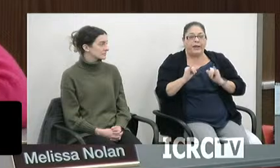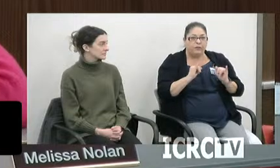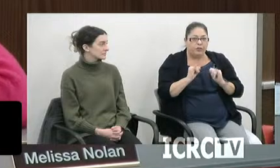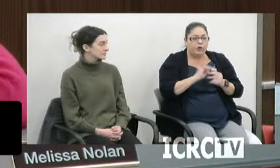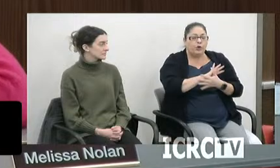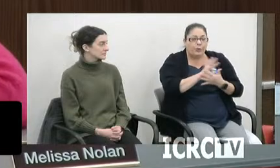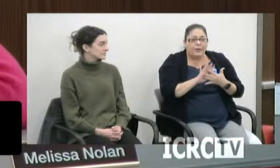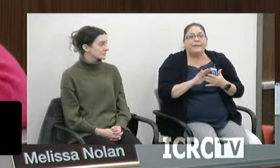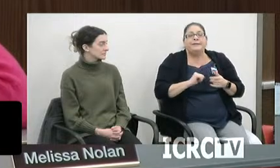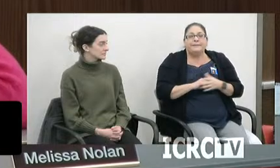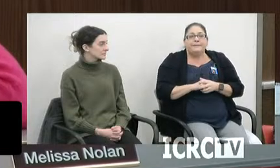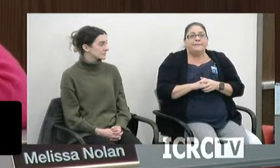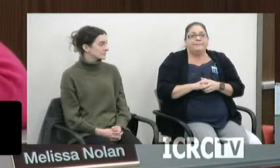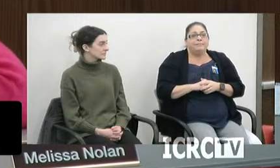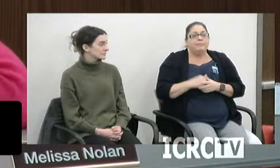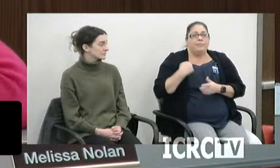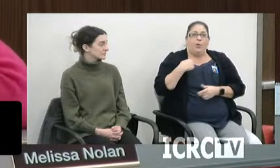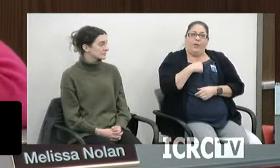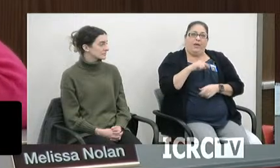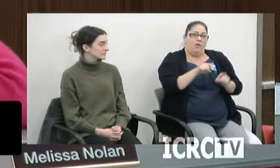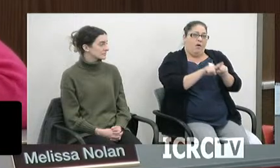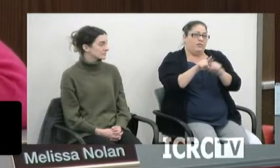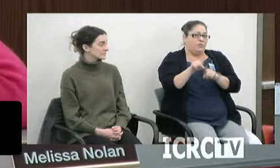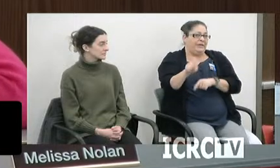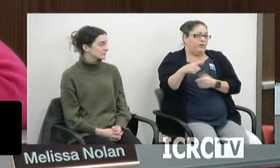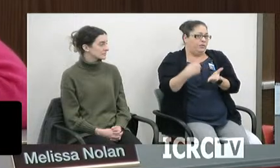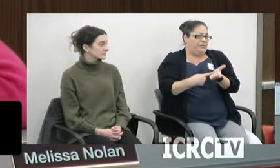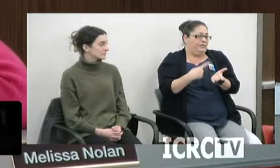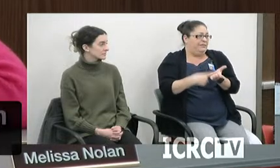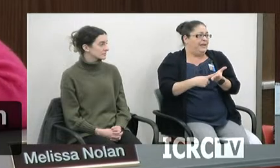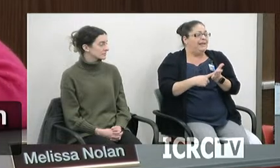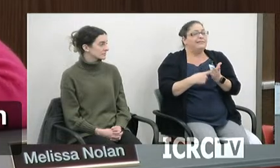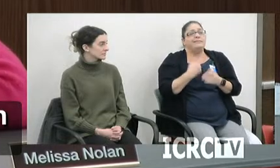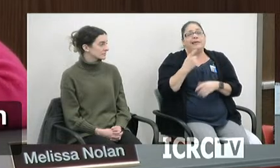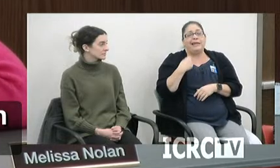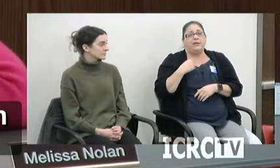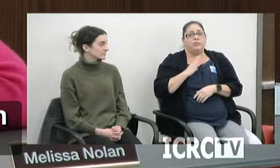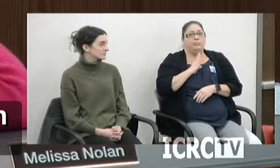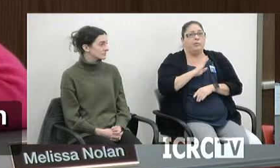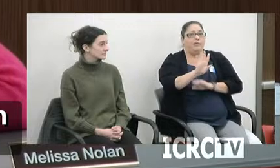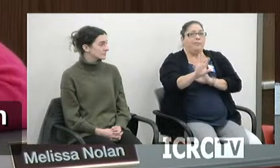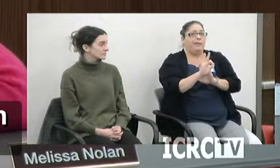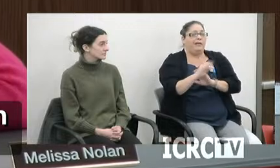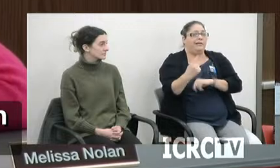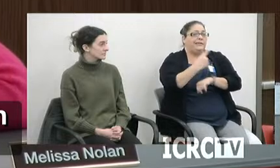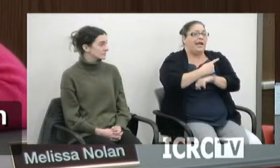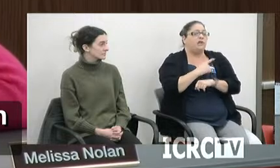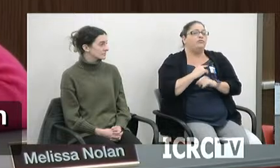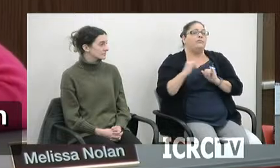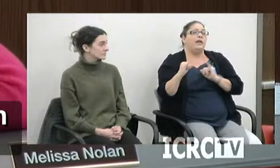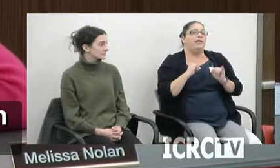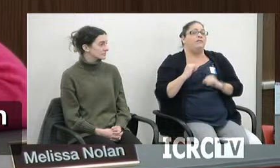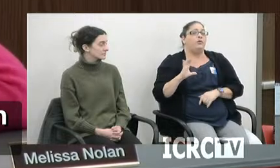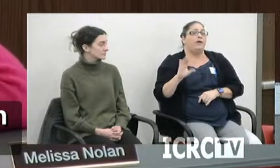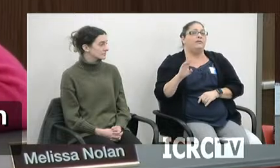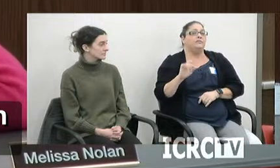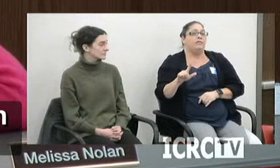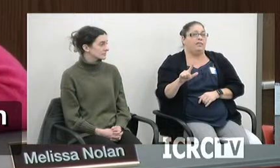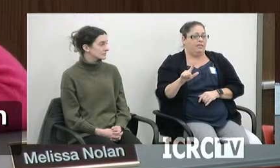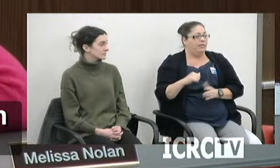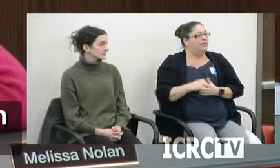But we also need to discuss picking a day to interview council. I know Emily and I